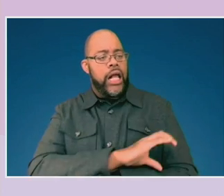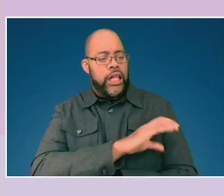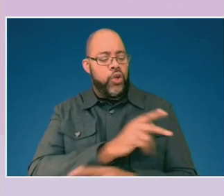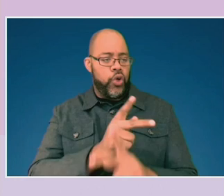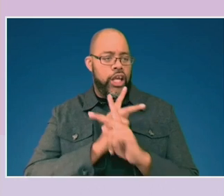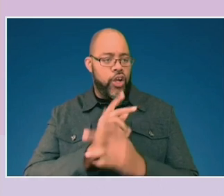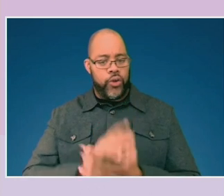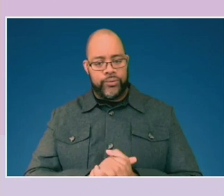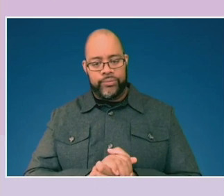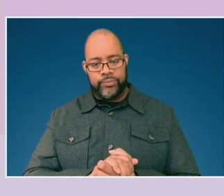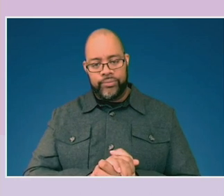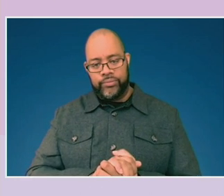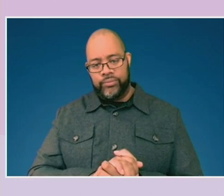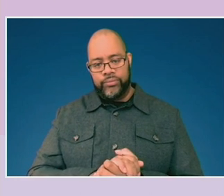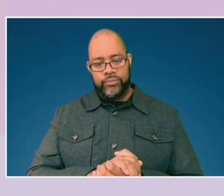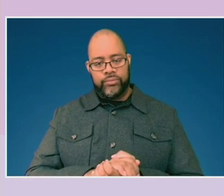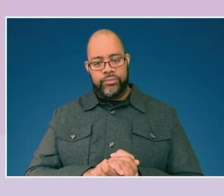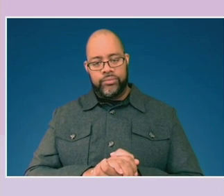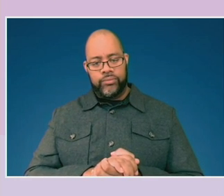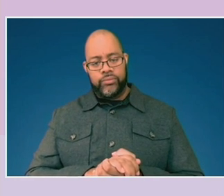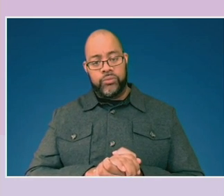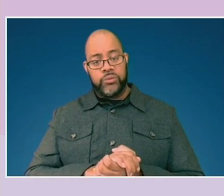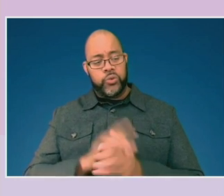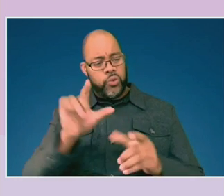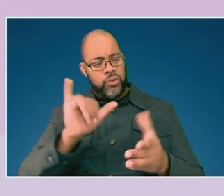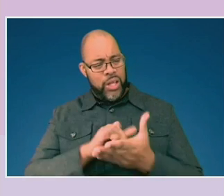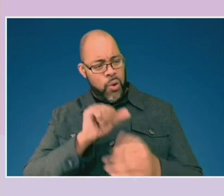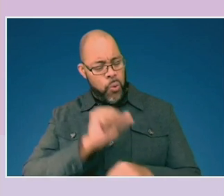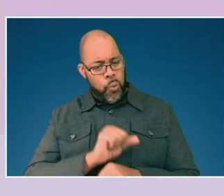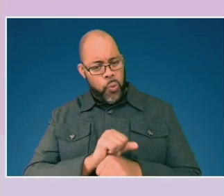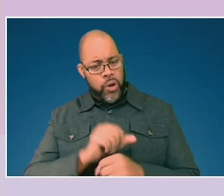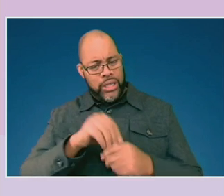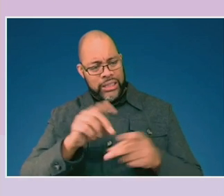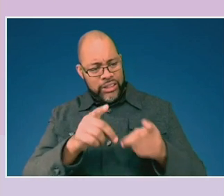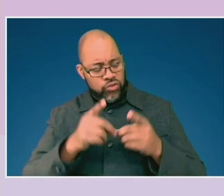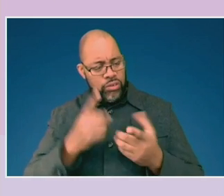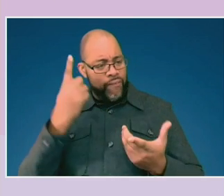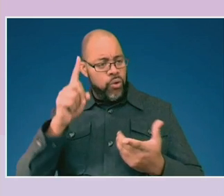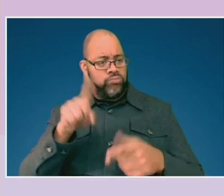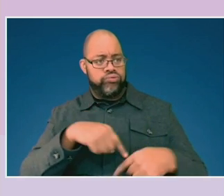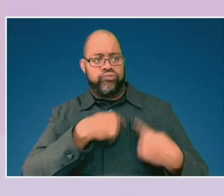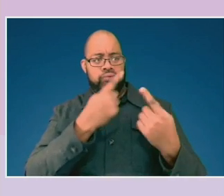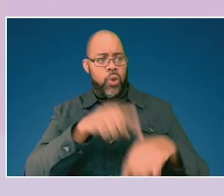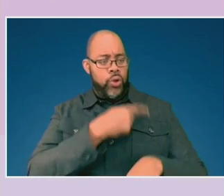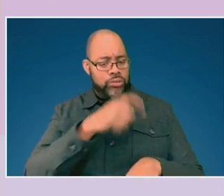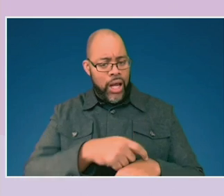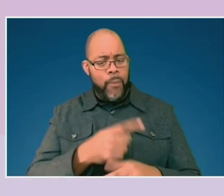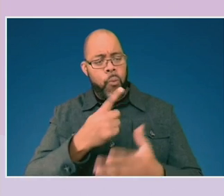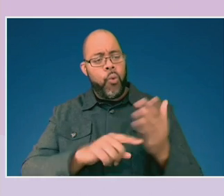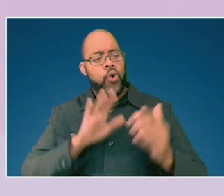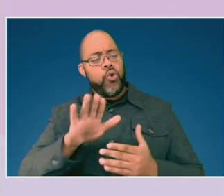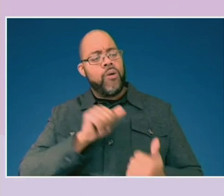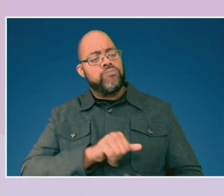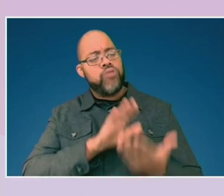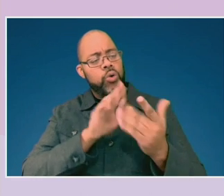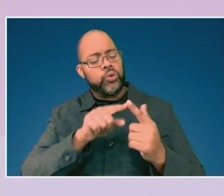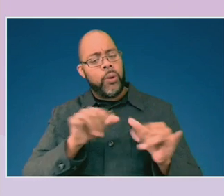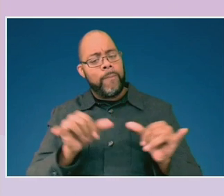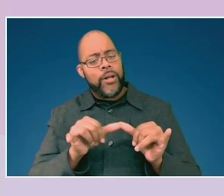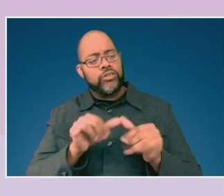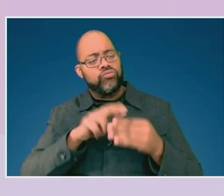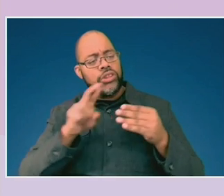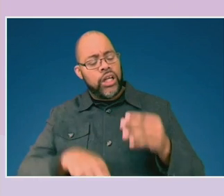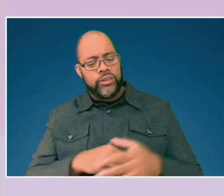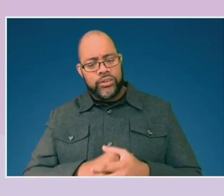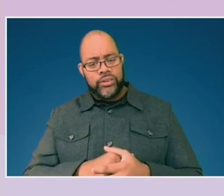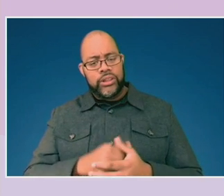So you've been doing this work in districts for quite some time. What is your approach to measuring outcomes? And